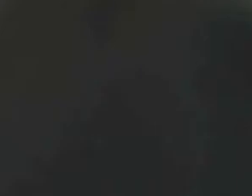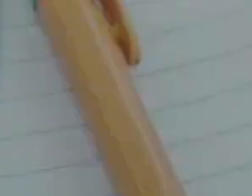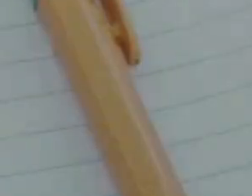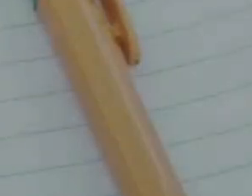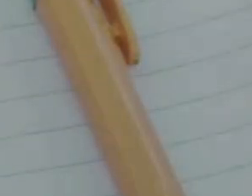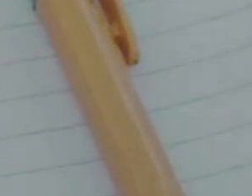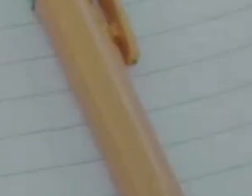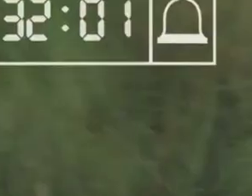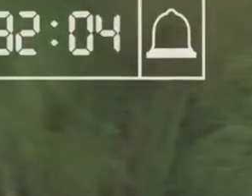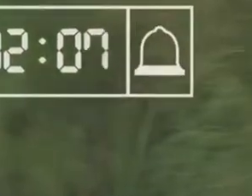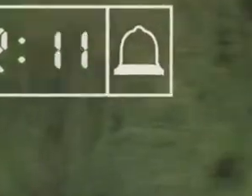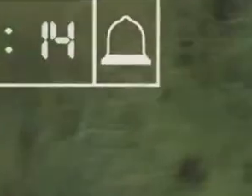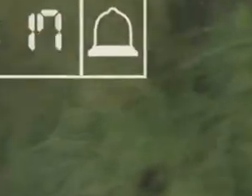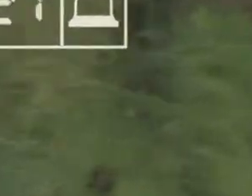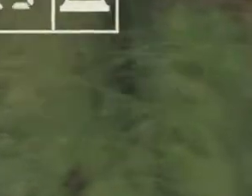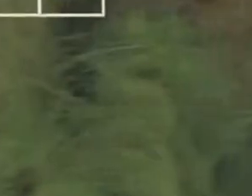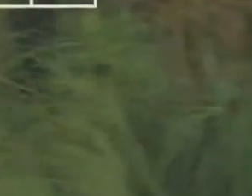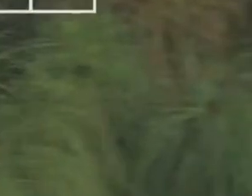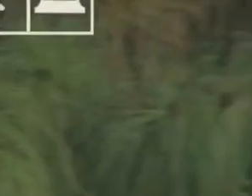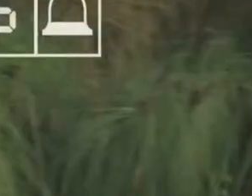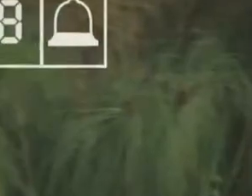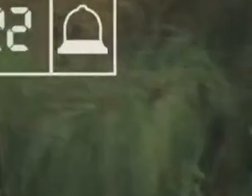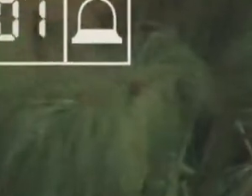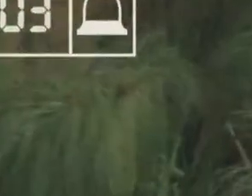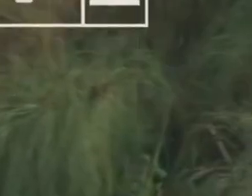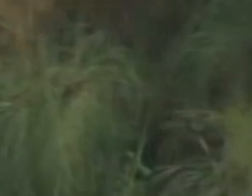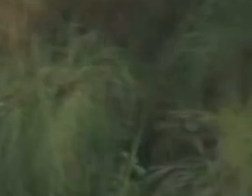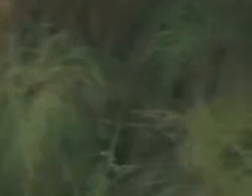Record every number so you can plan better.